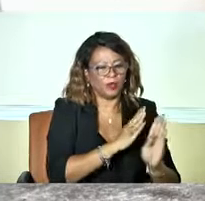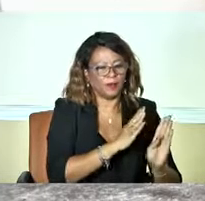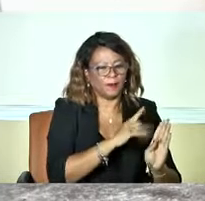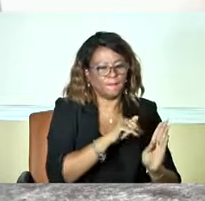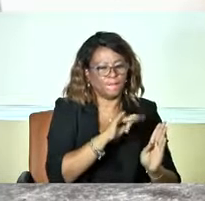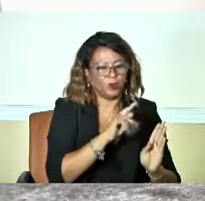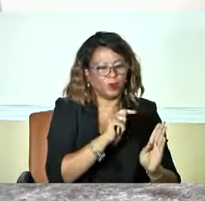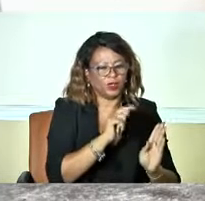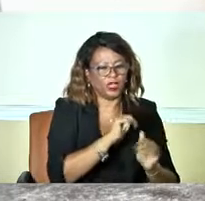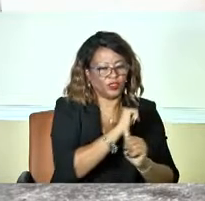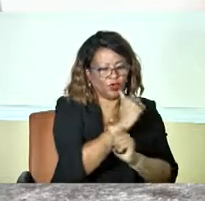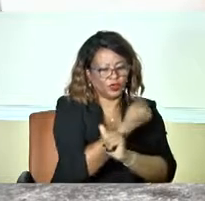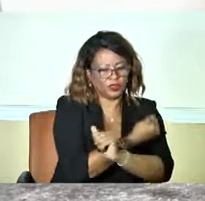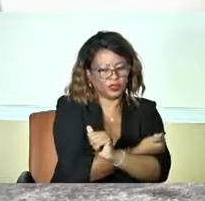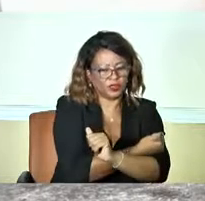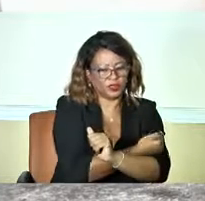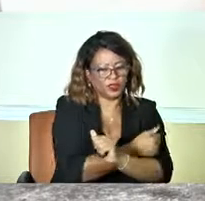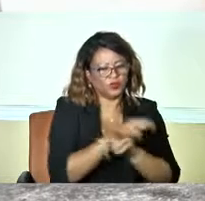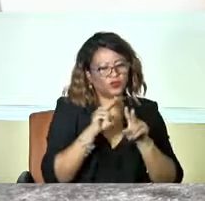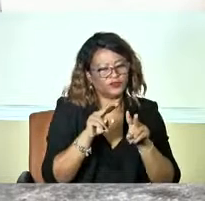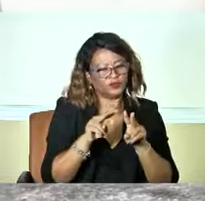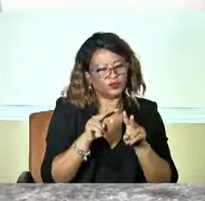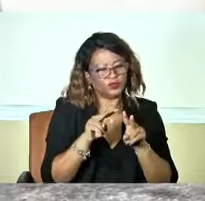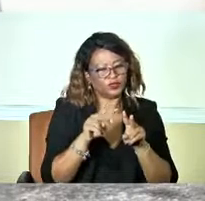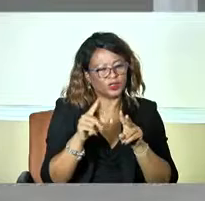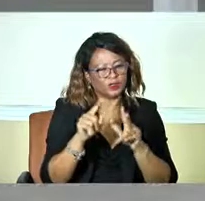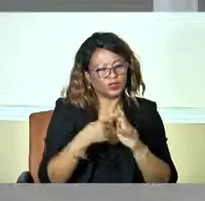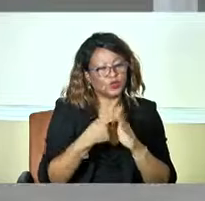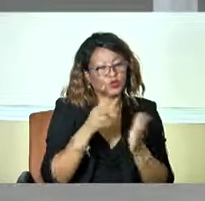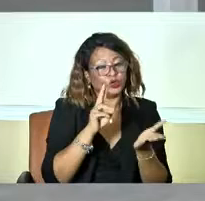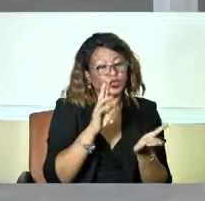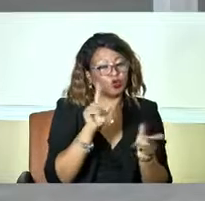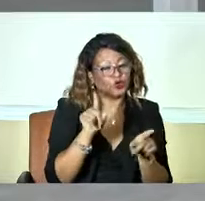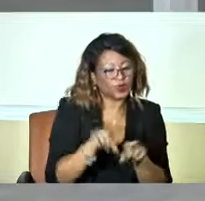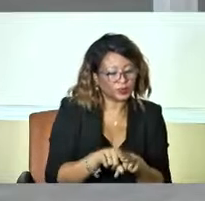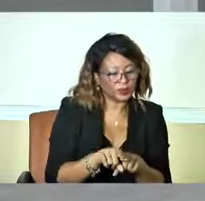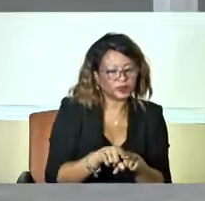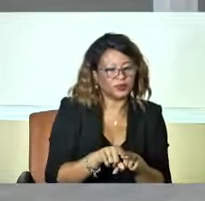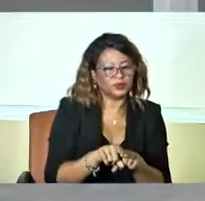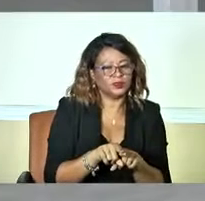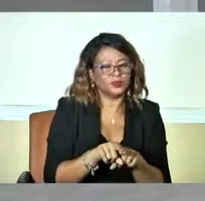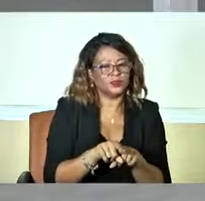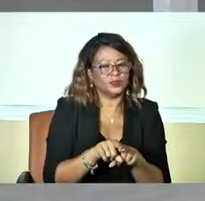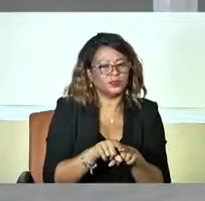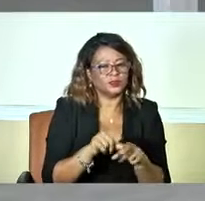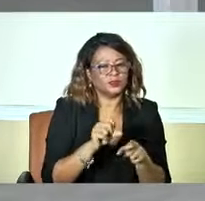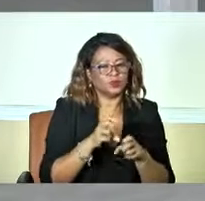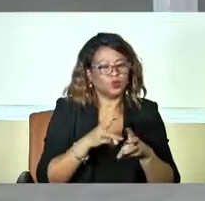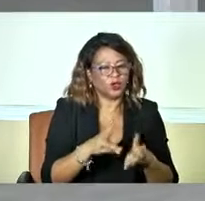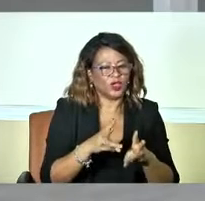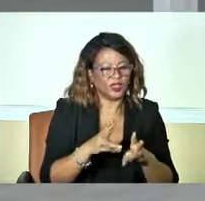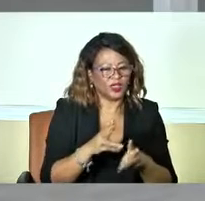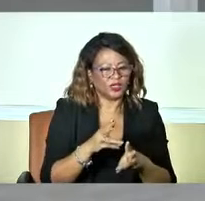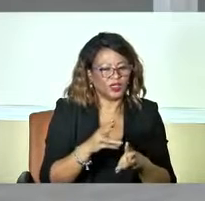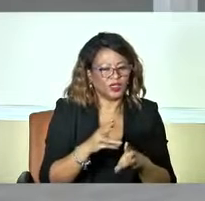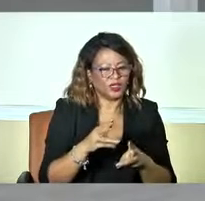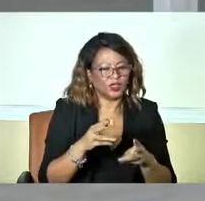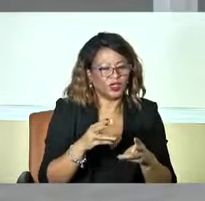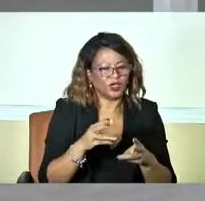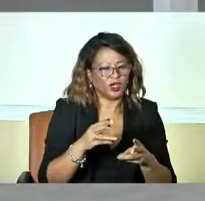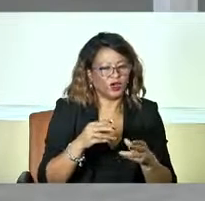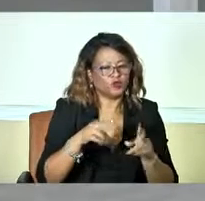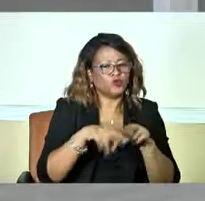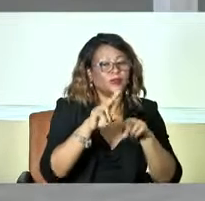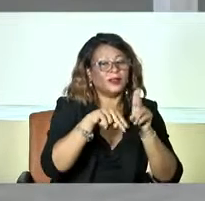Port Authority with a view to coming to an agreement on the way forward for the rebuilding of our